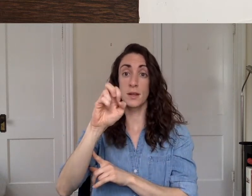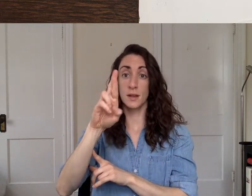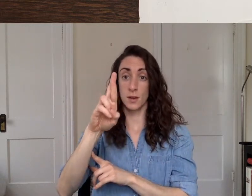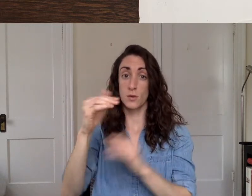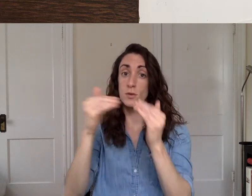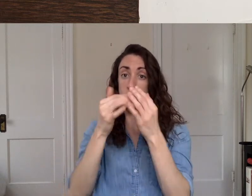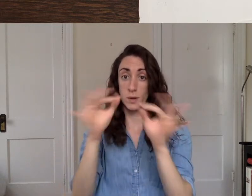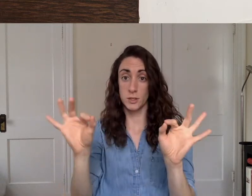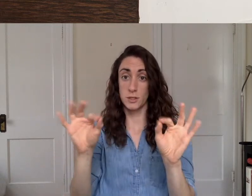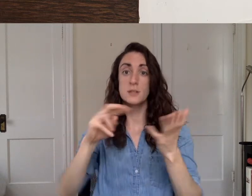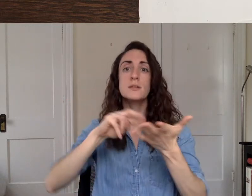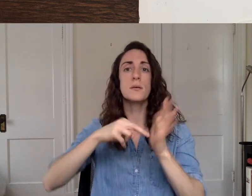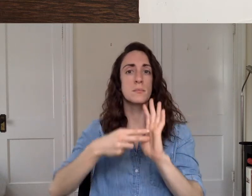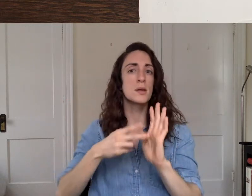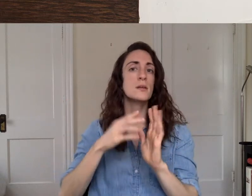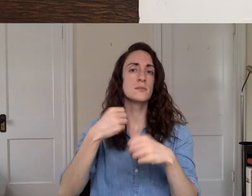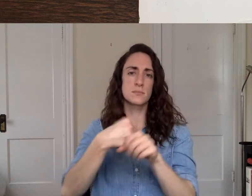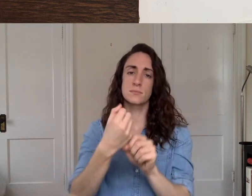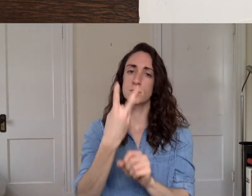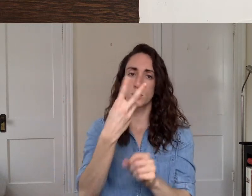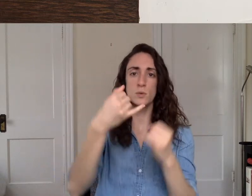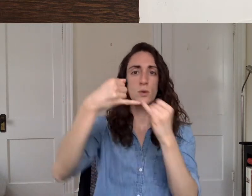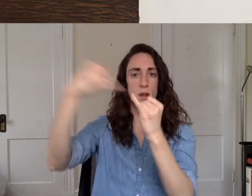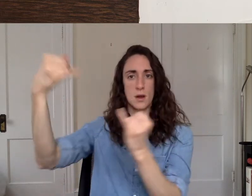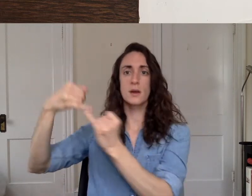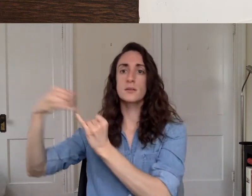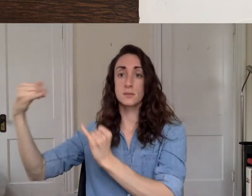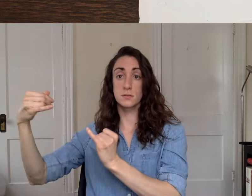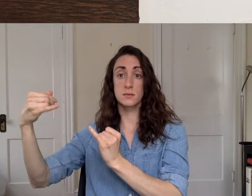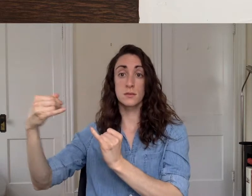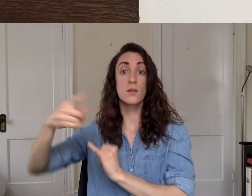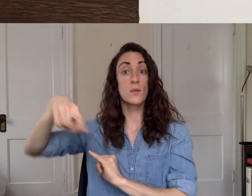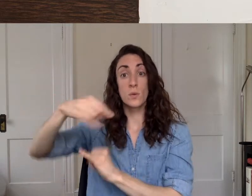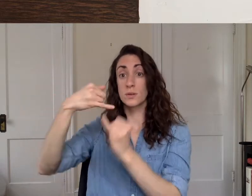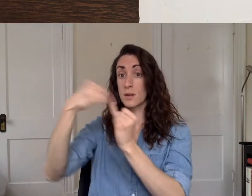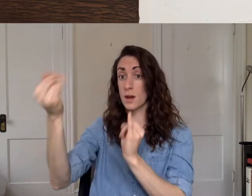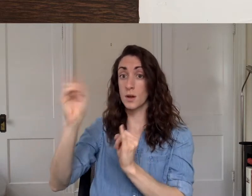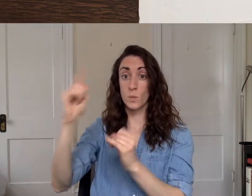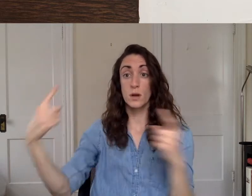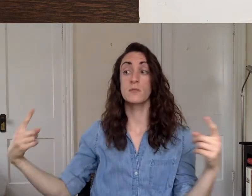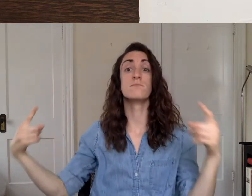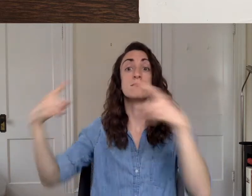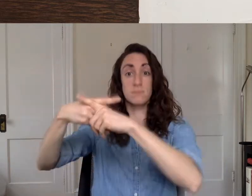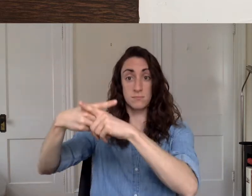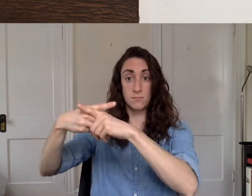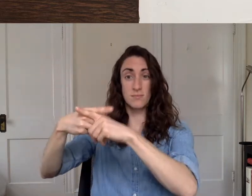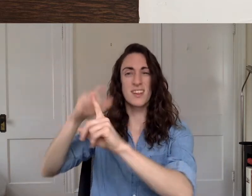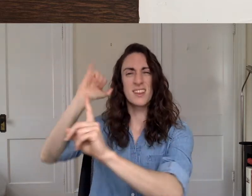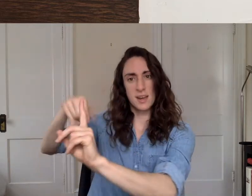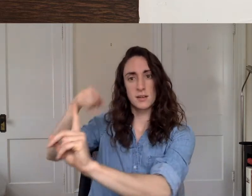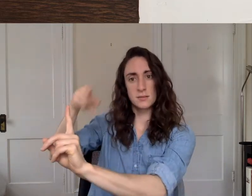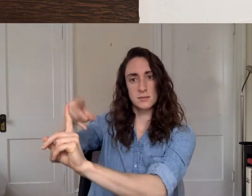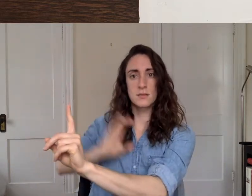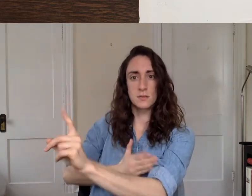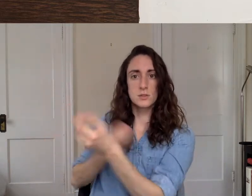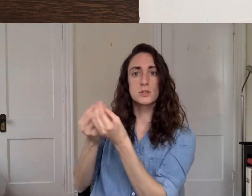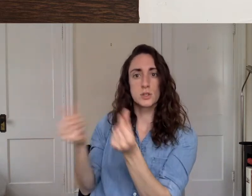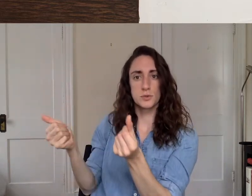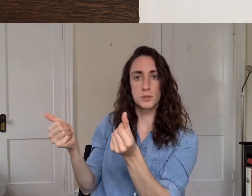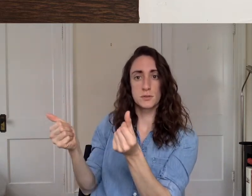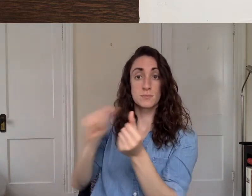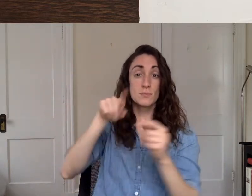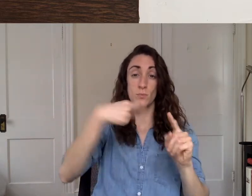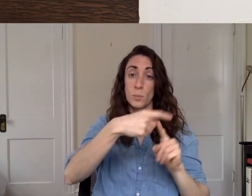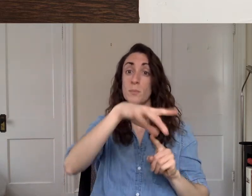system of linear equations, that's going to mean two lines on the graph. And the solution of that system will be where those lines intersect,